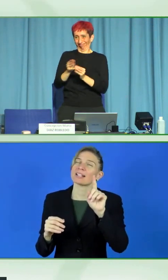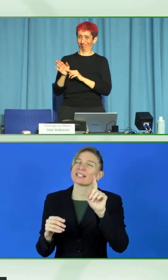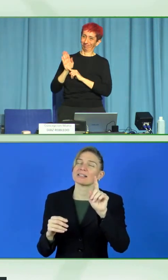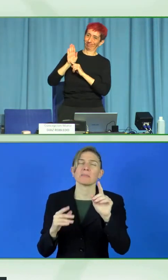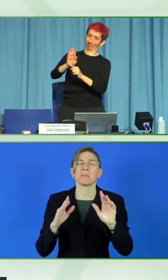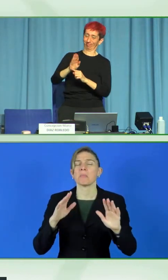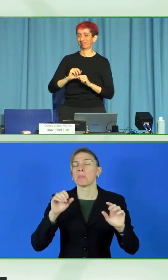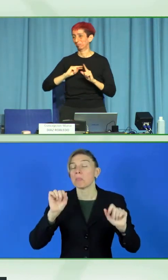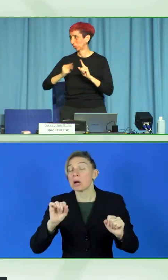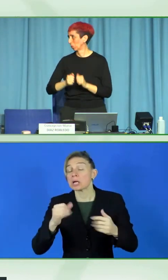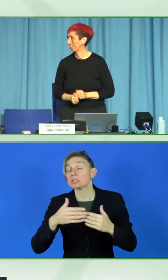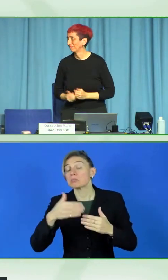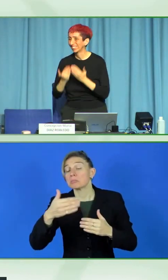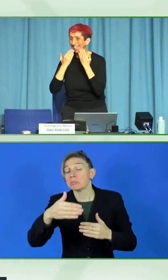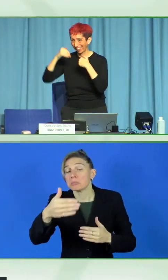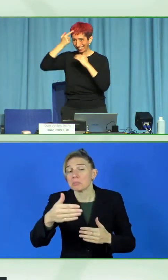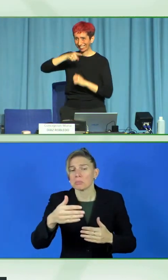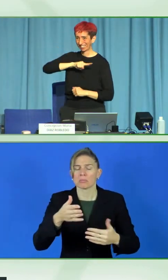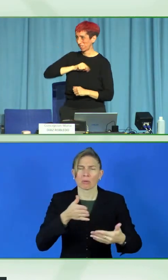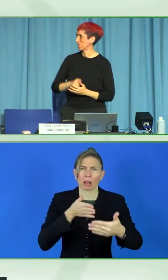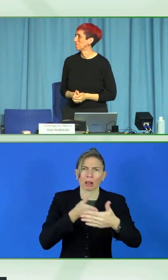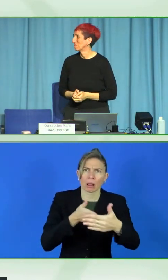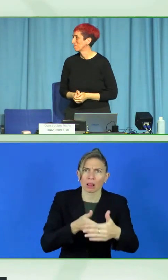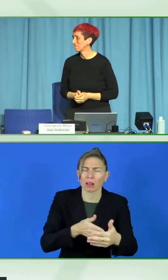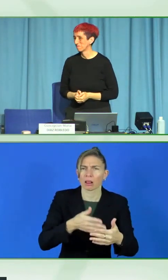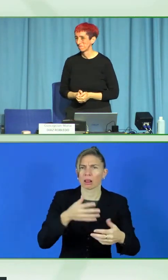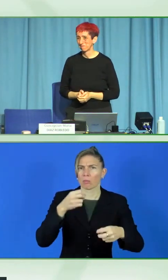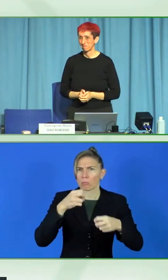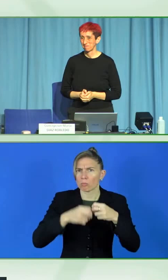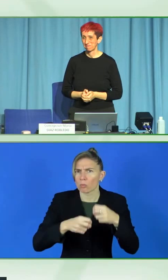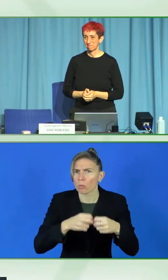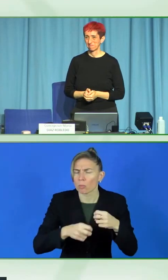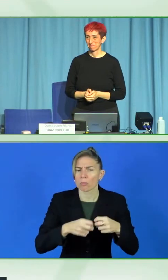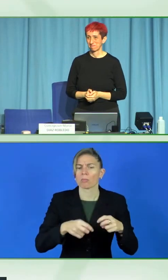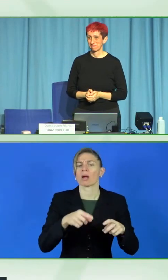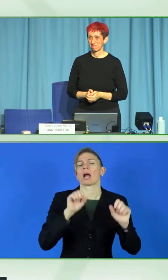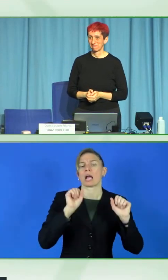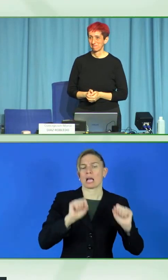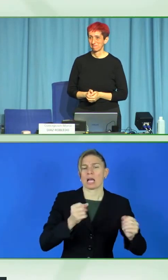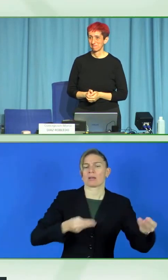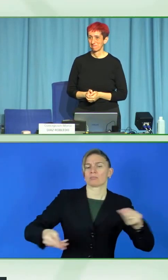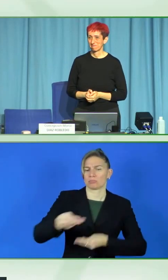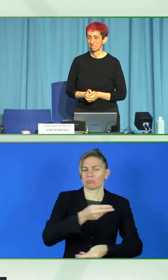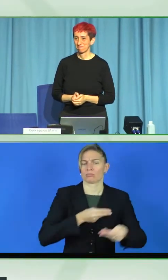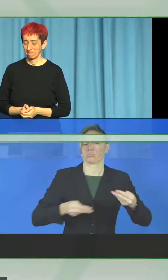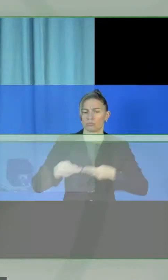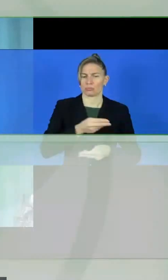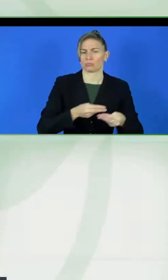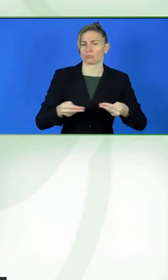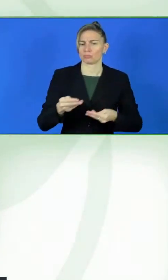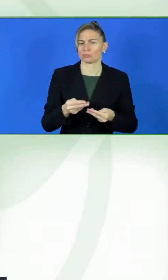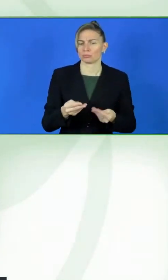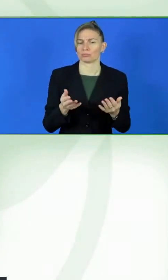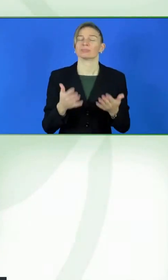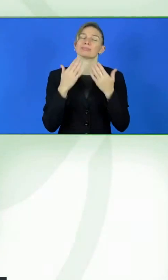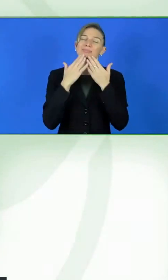deaf people can inform us about. Thank you very much for your attention.